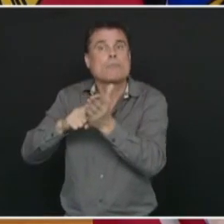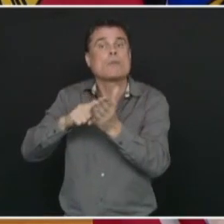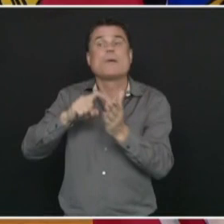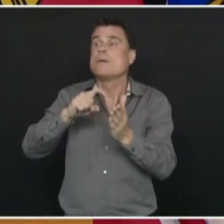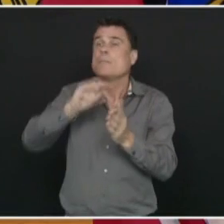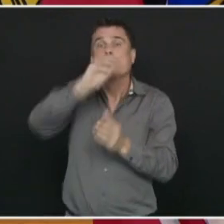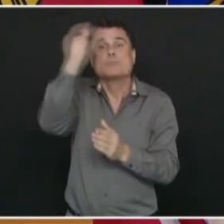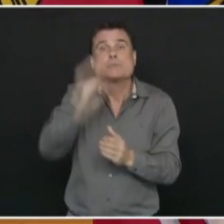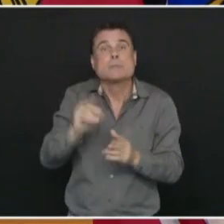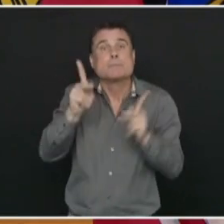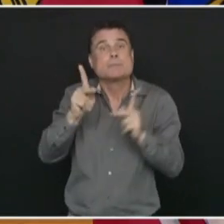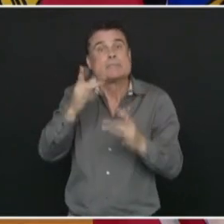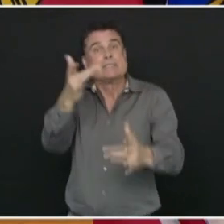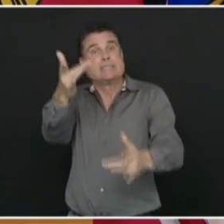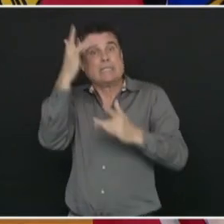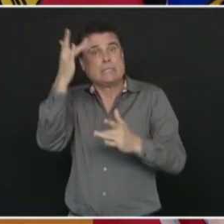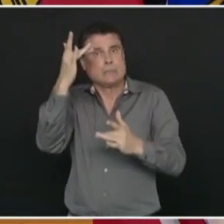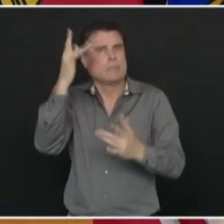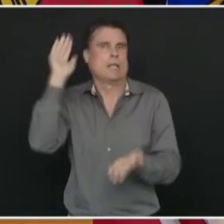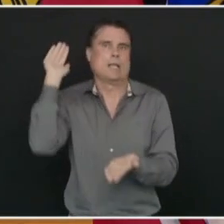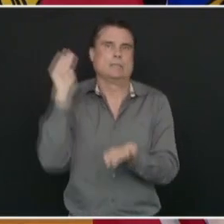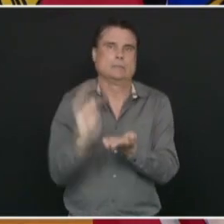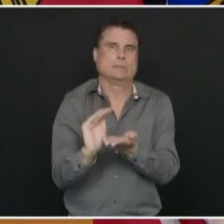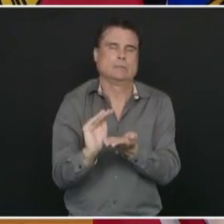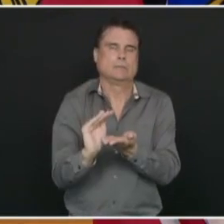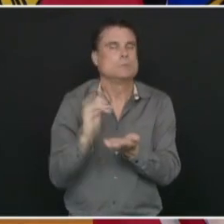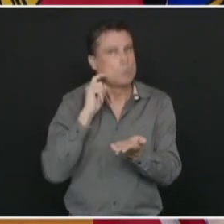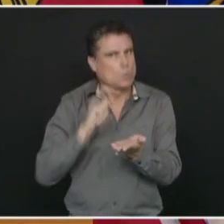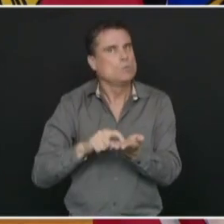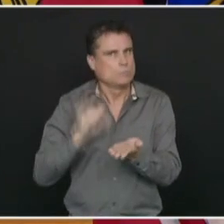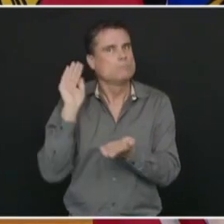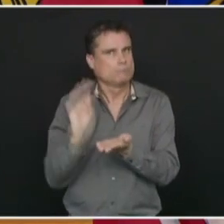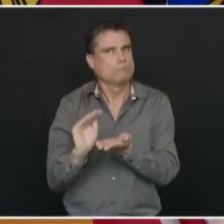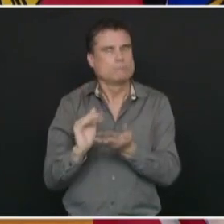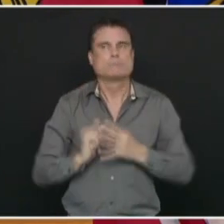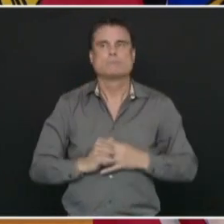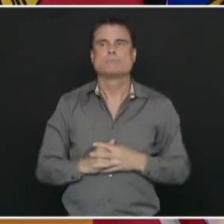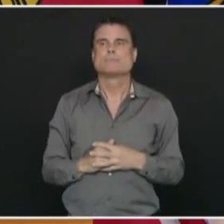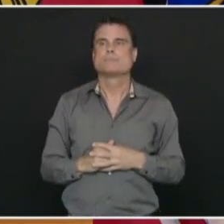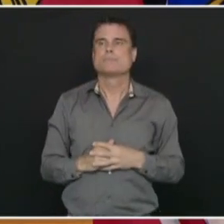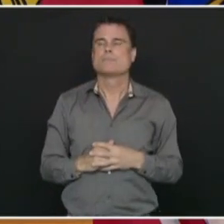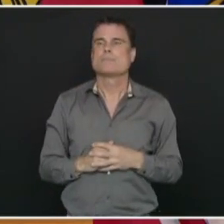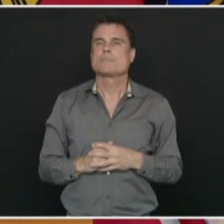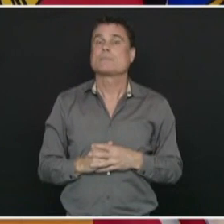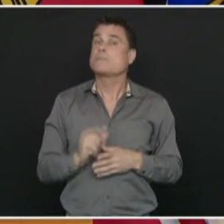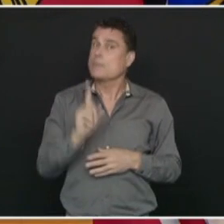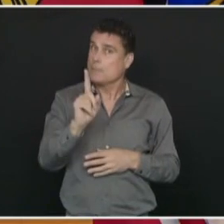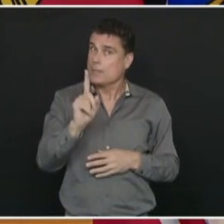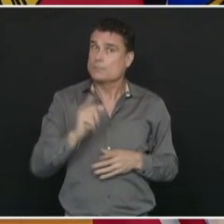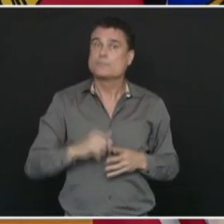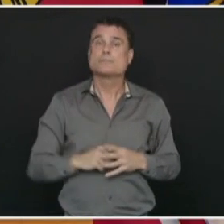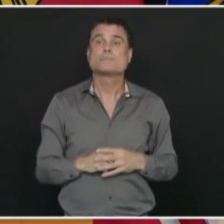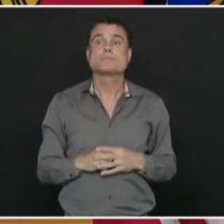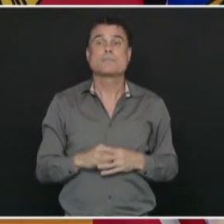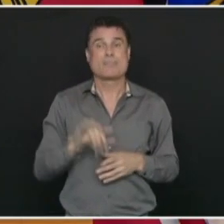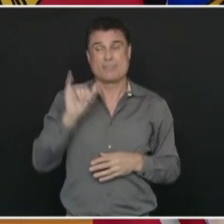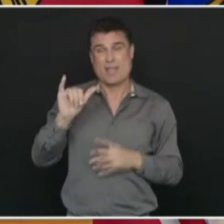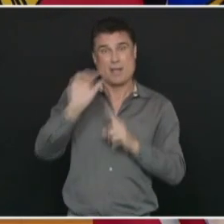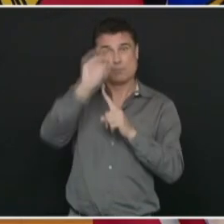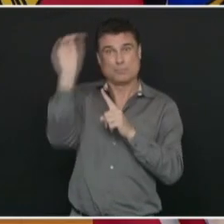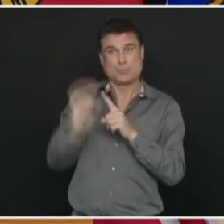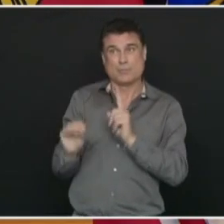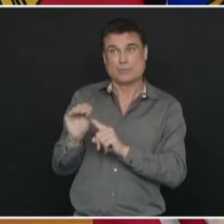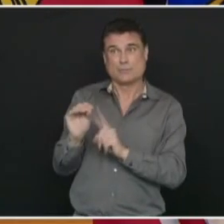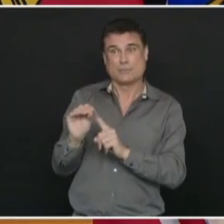lockdown. There's a lot of concern here in Fort St. John and the Peace that there was no public notice about this. We were only informed by